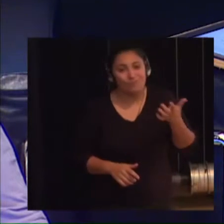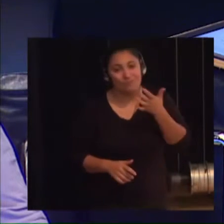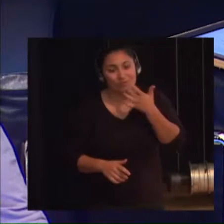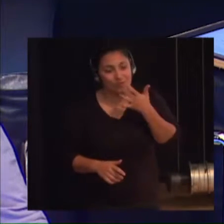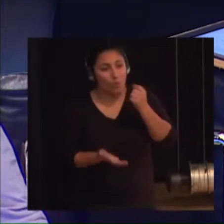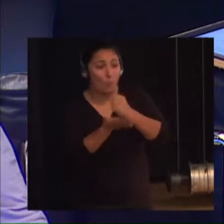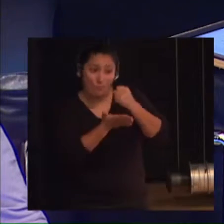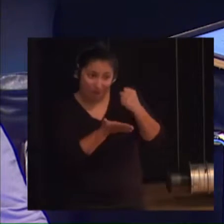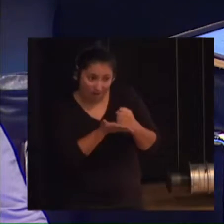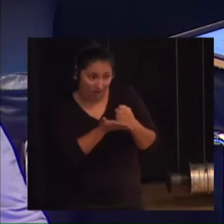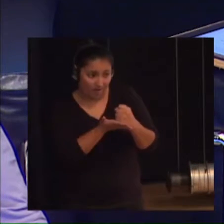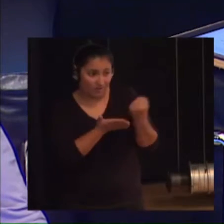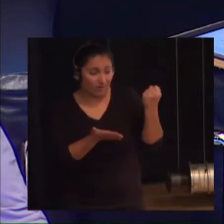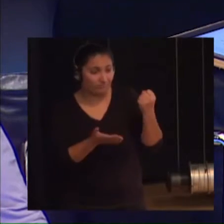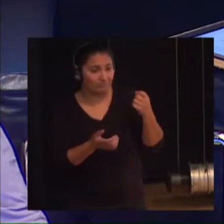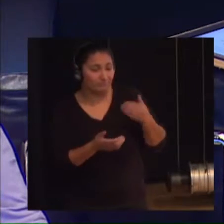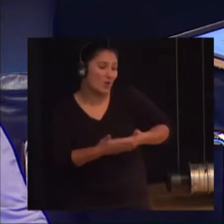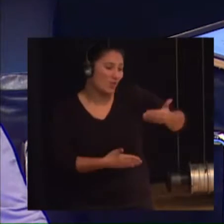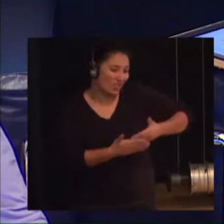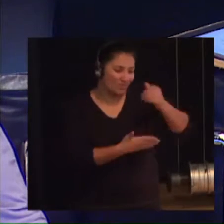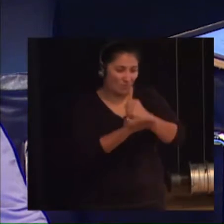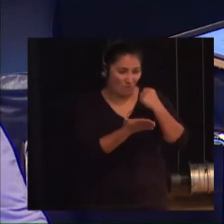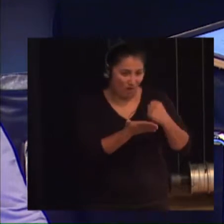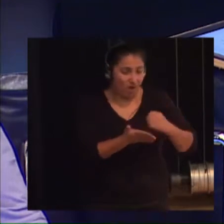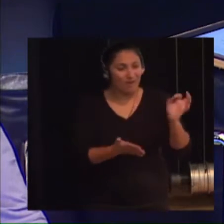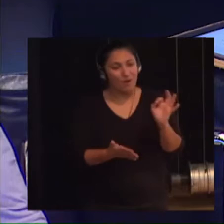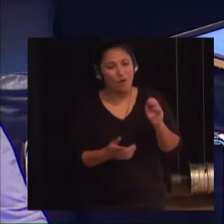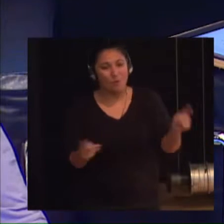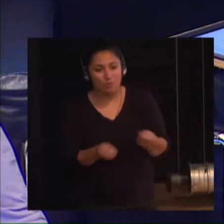like branded journalism or native advertising, etc. Mm-hmm.